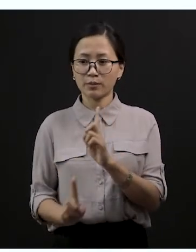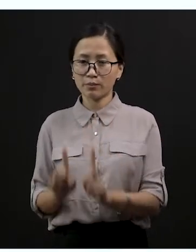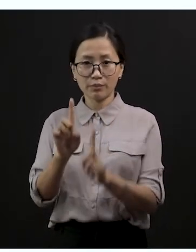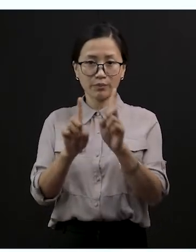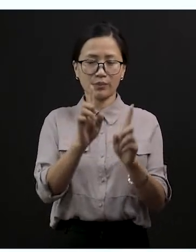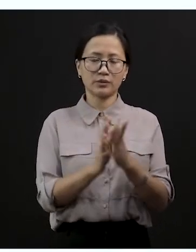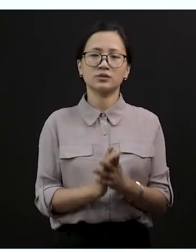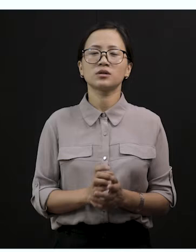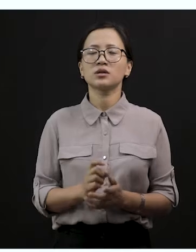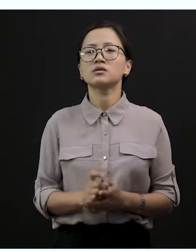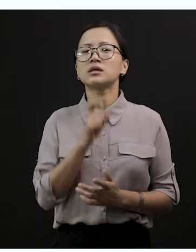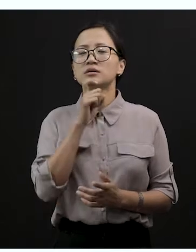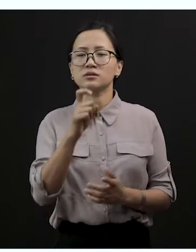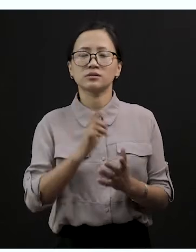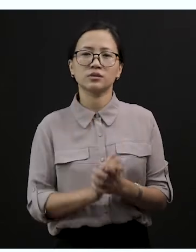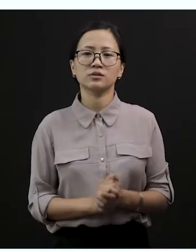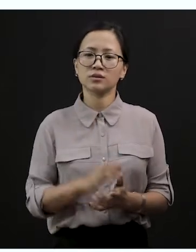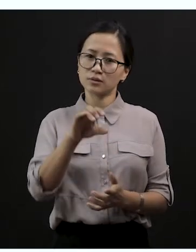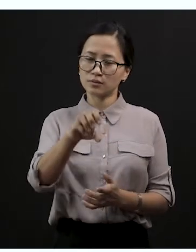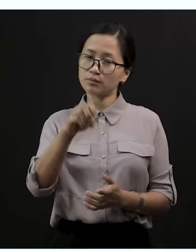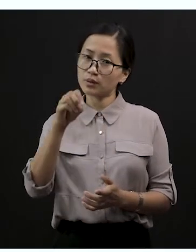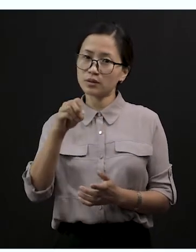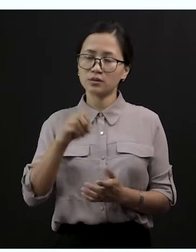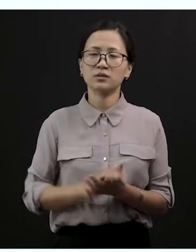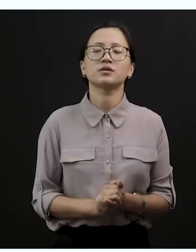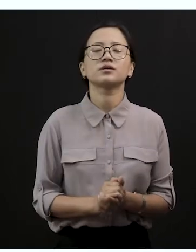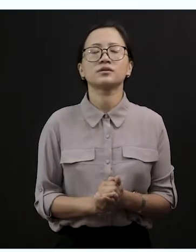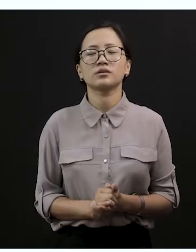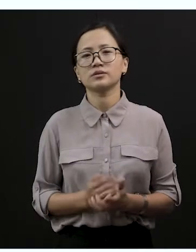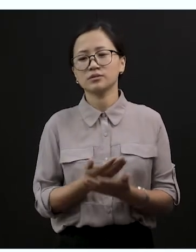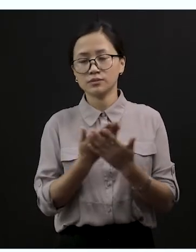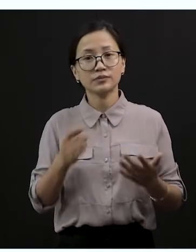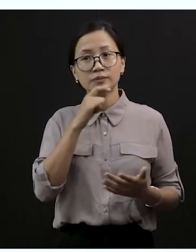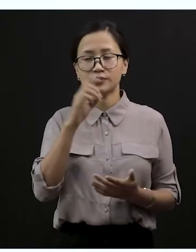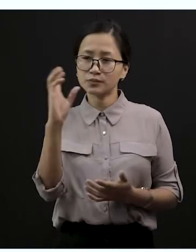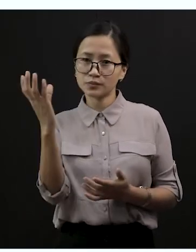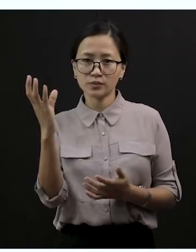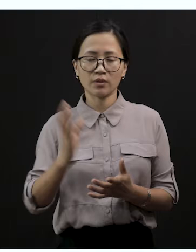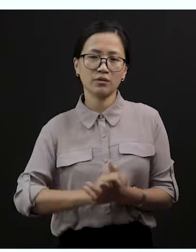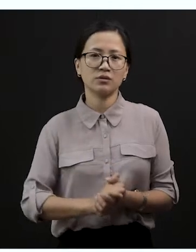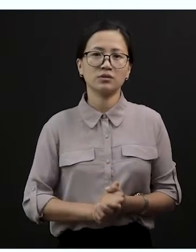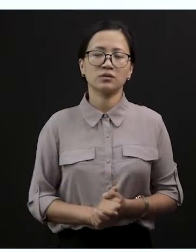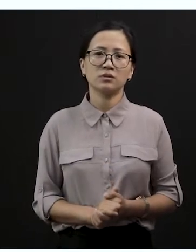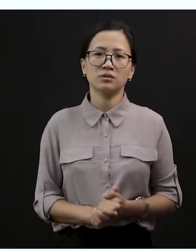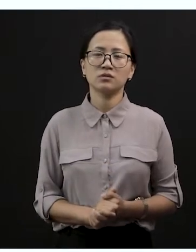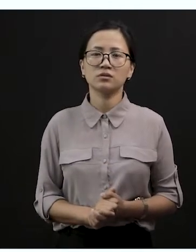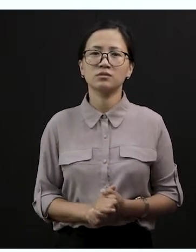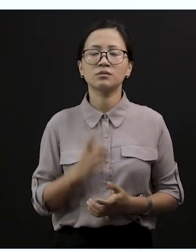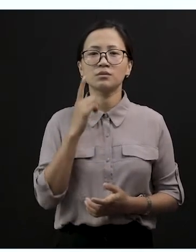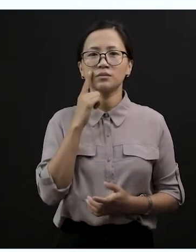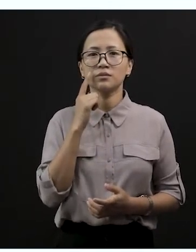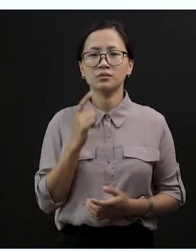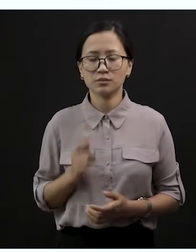you?" And we all know that plants, they cannot talk or like human beings, right? It is very funny, but